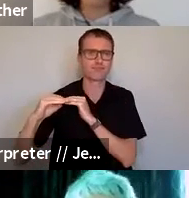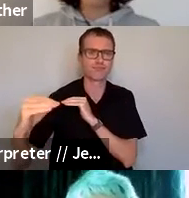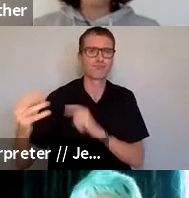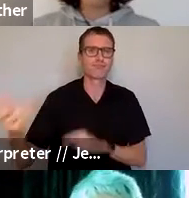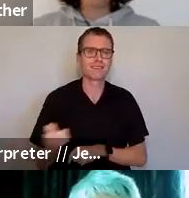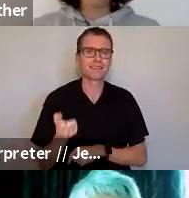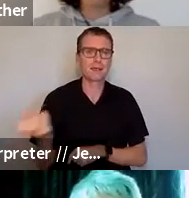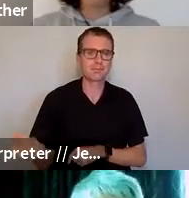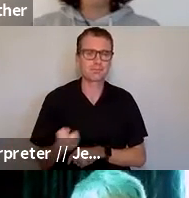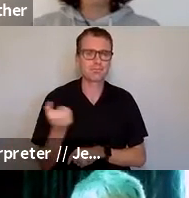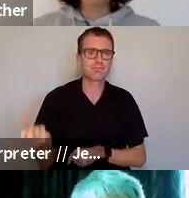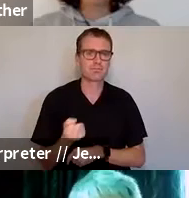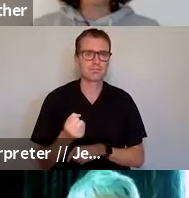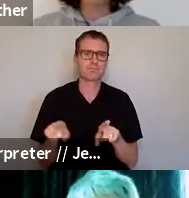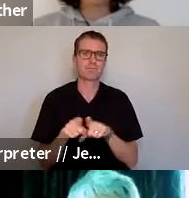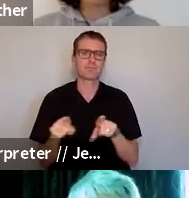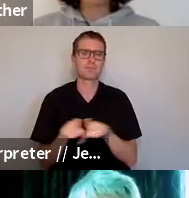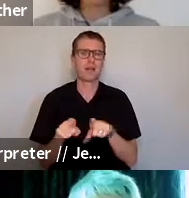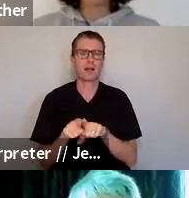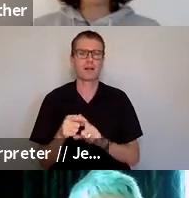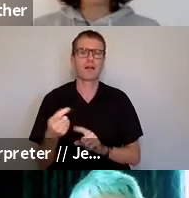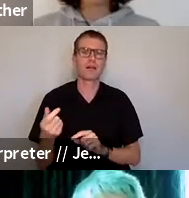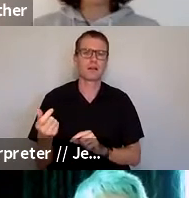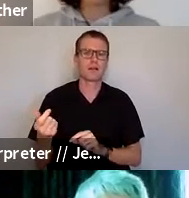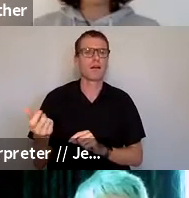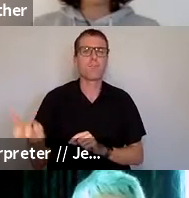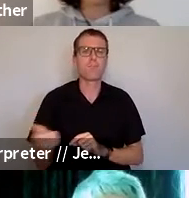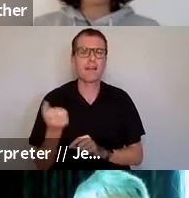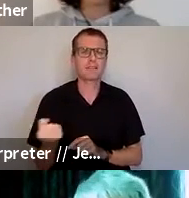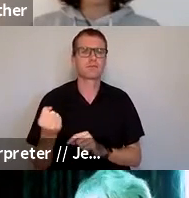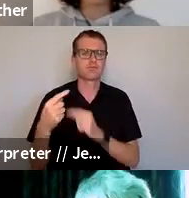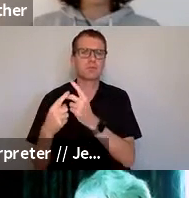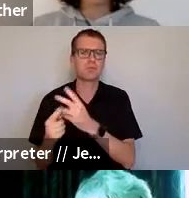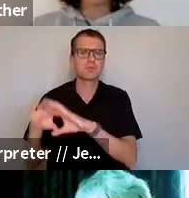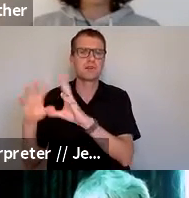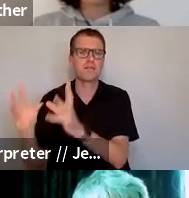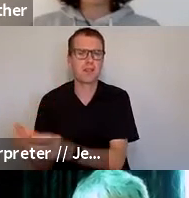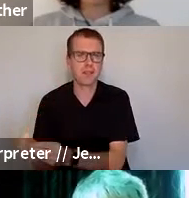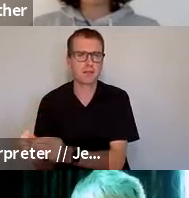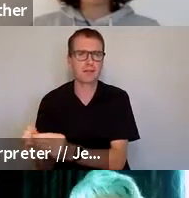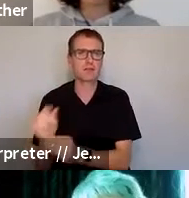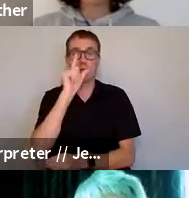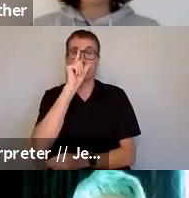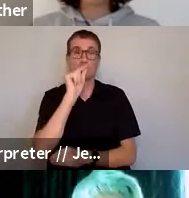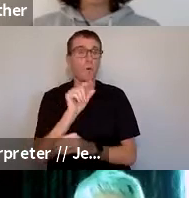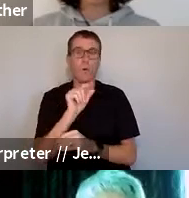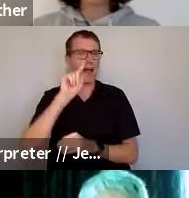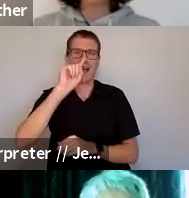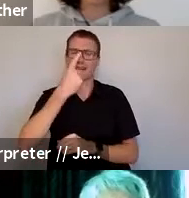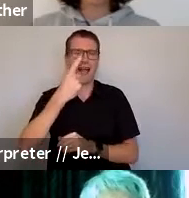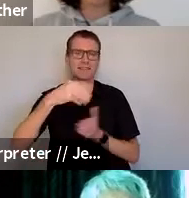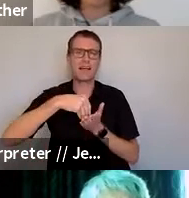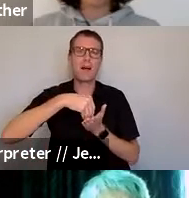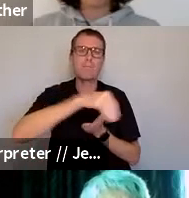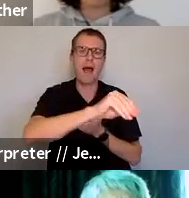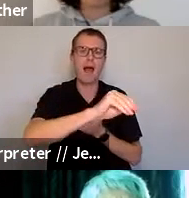and they might not have great access to the finances for data. So where there are online art